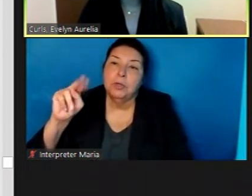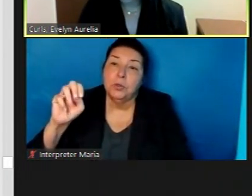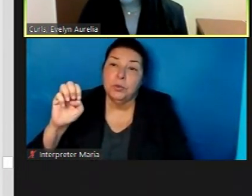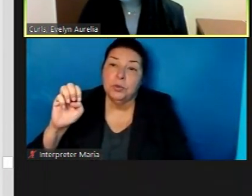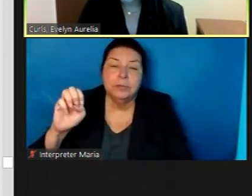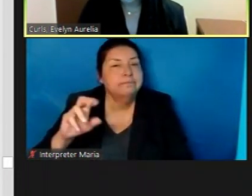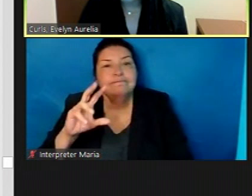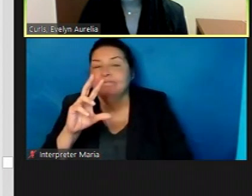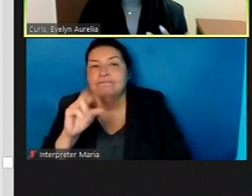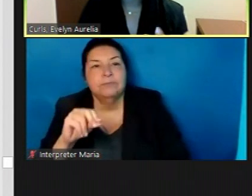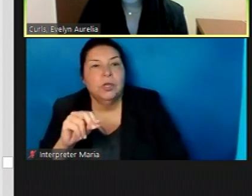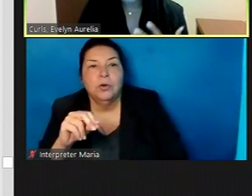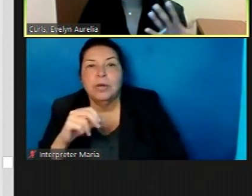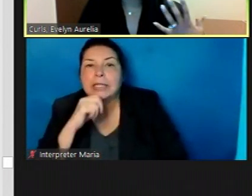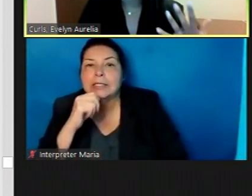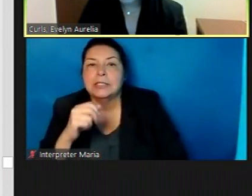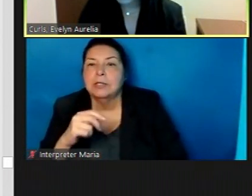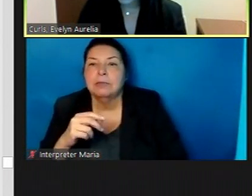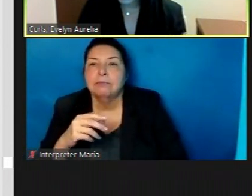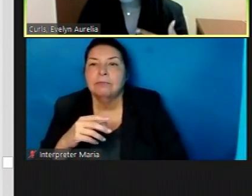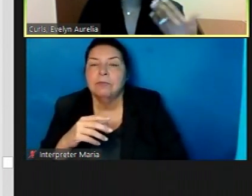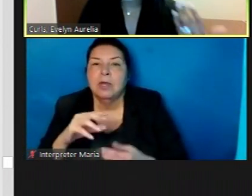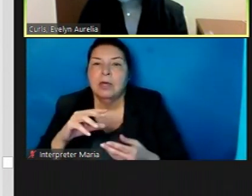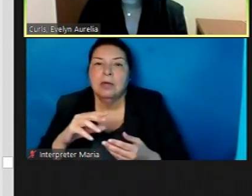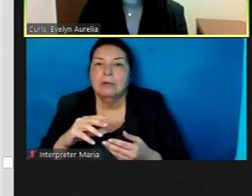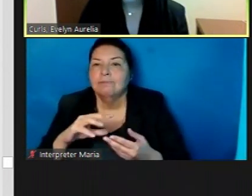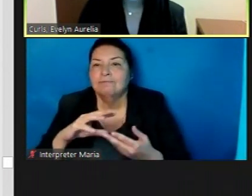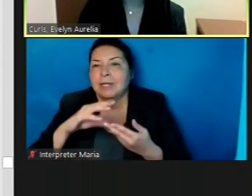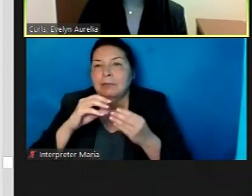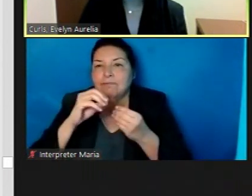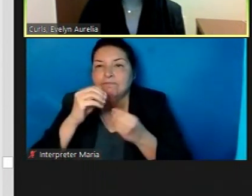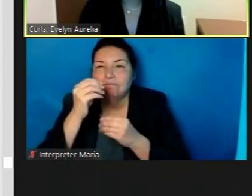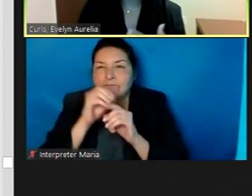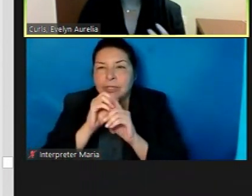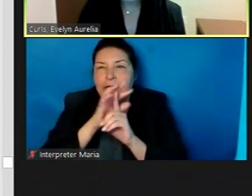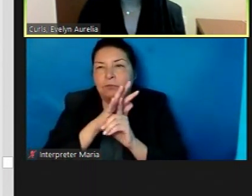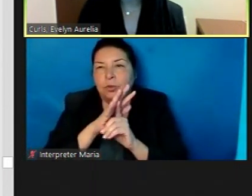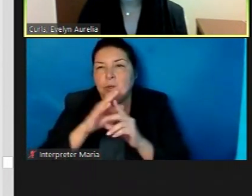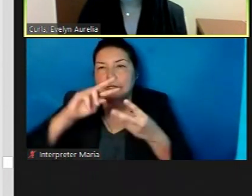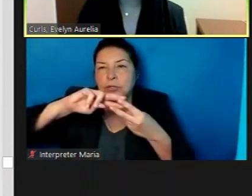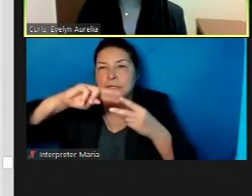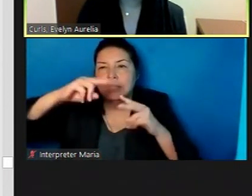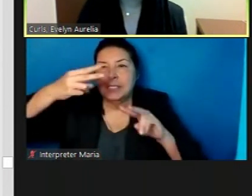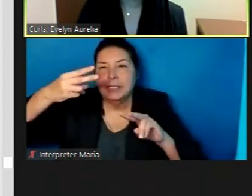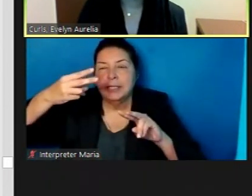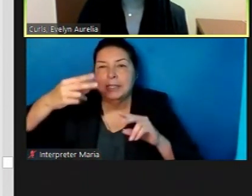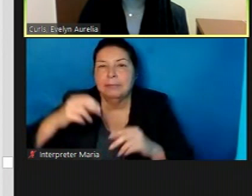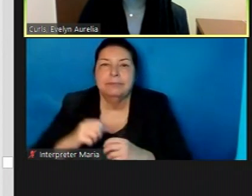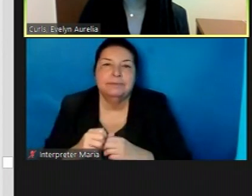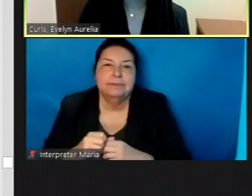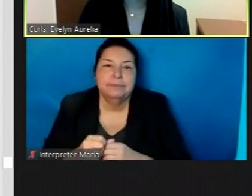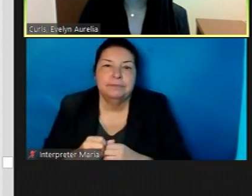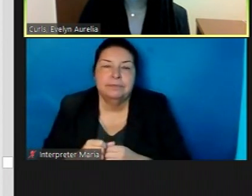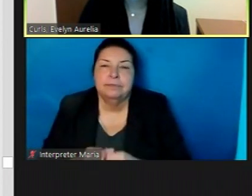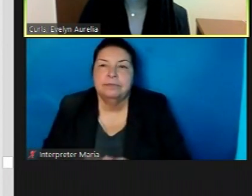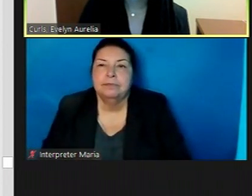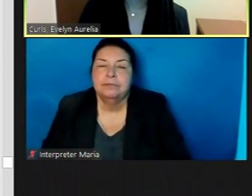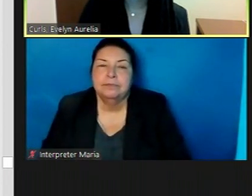immune response is not affected in anyone who has autoimmune disease by this vaccination.